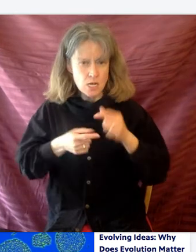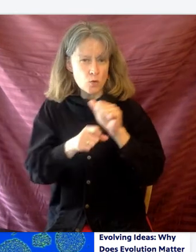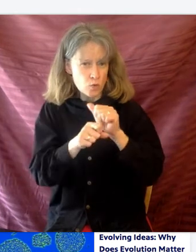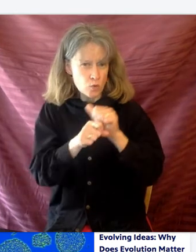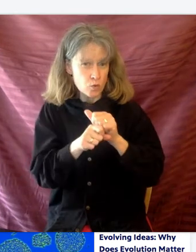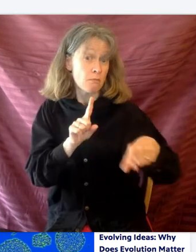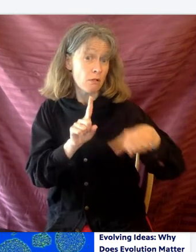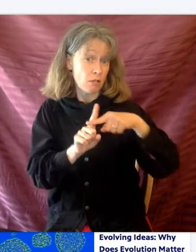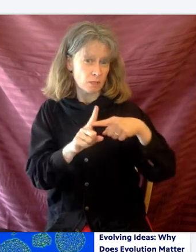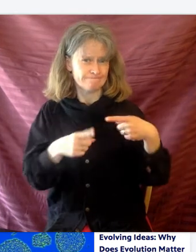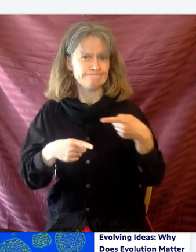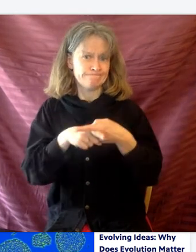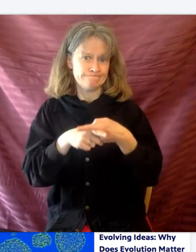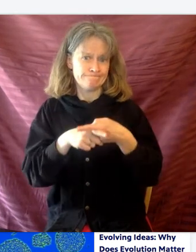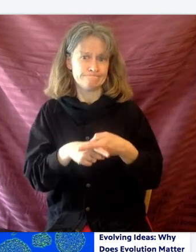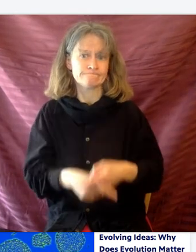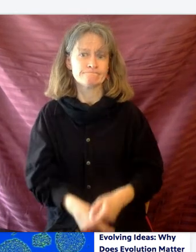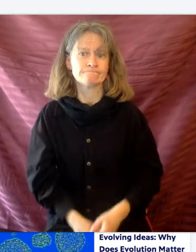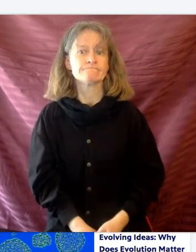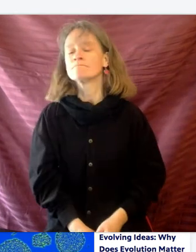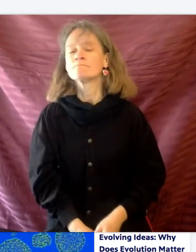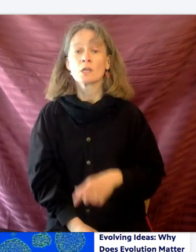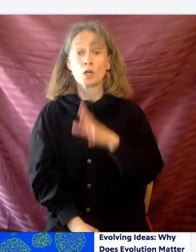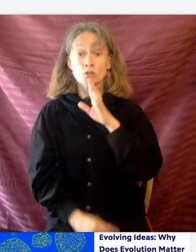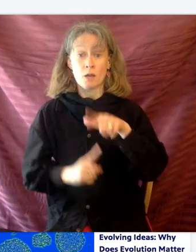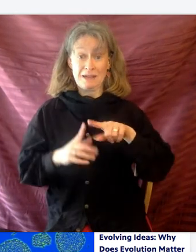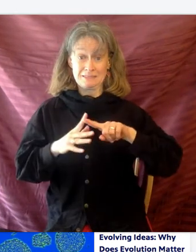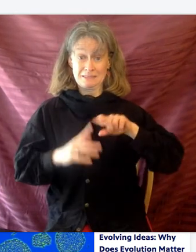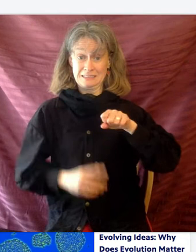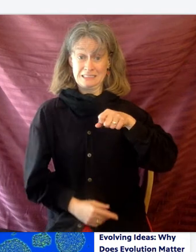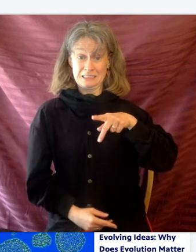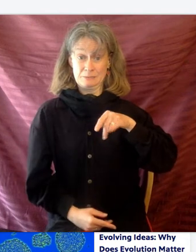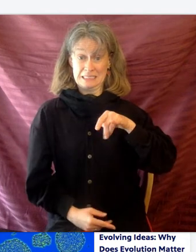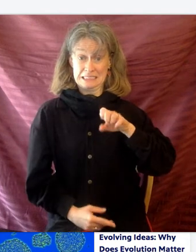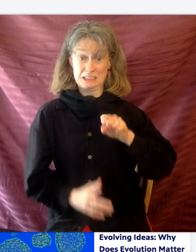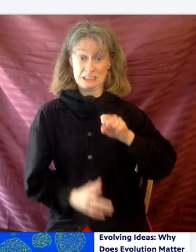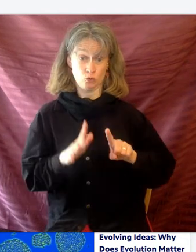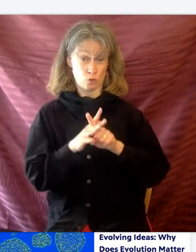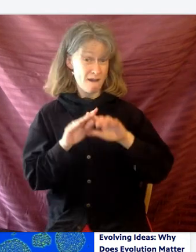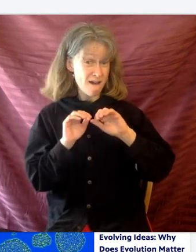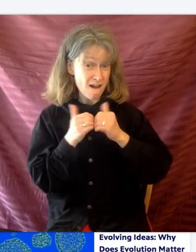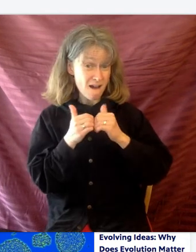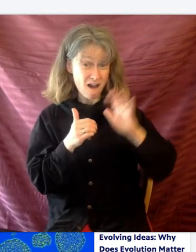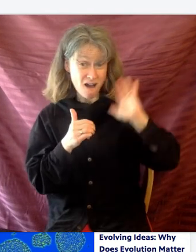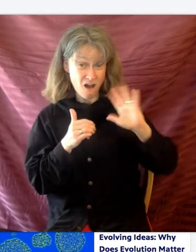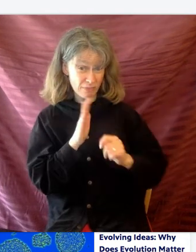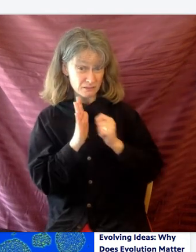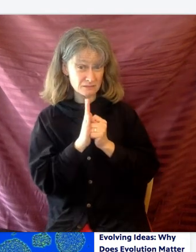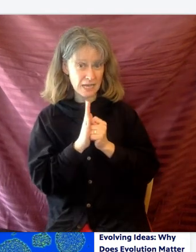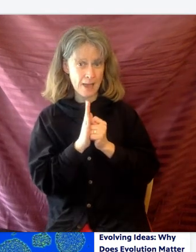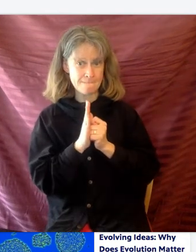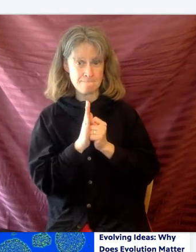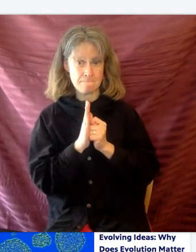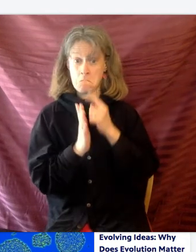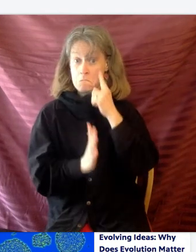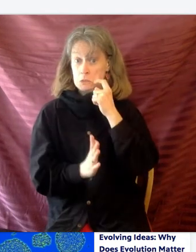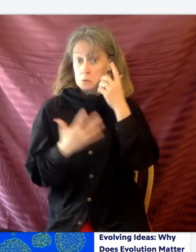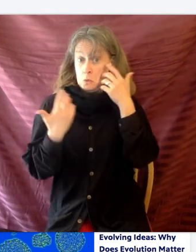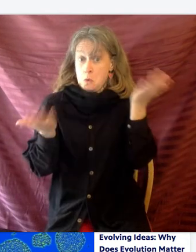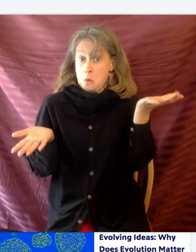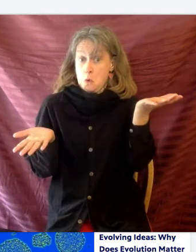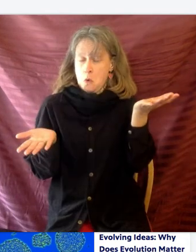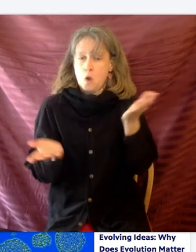scientists of Darwin's day referred to the appearance of species originally as the mystery of mysteries. Now, Darwin was an ambitious young man, and he decided